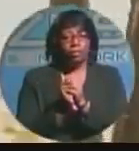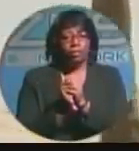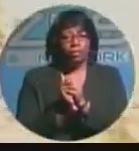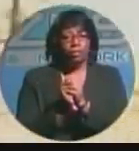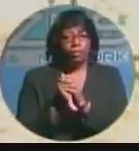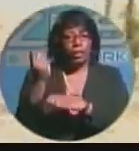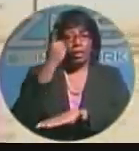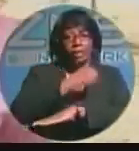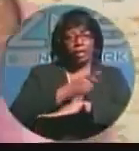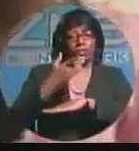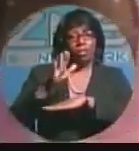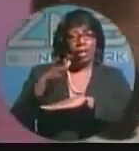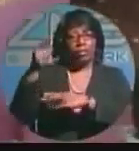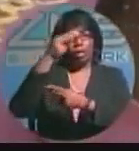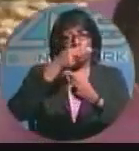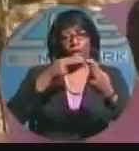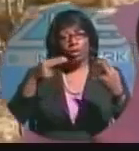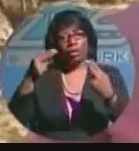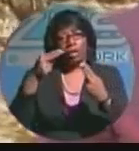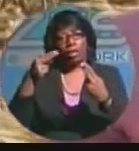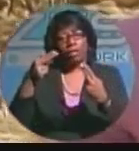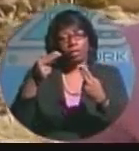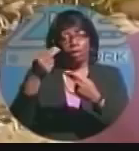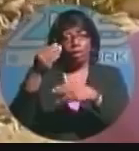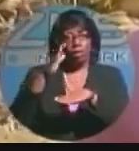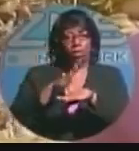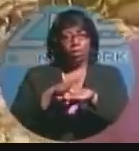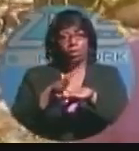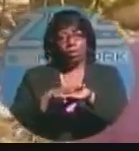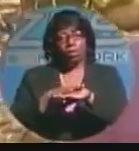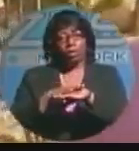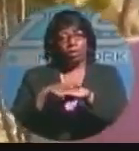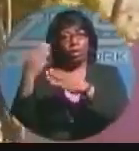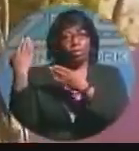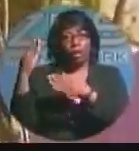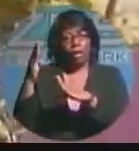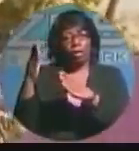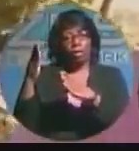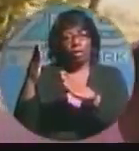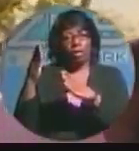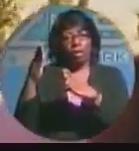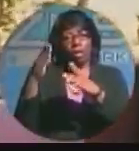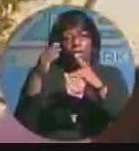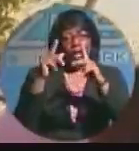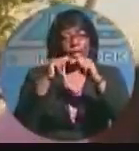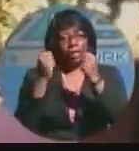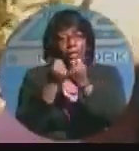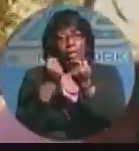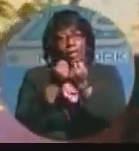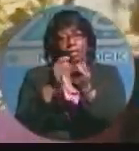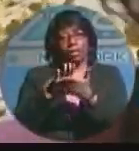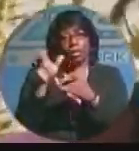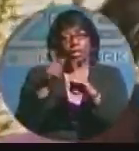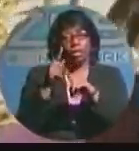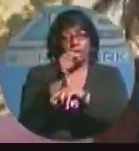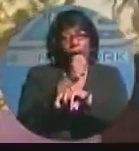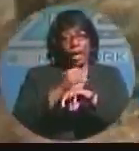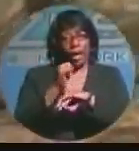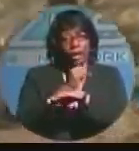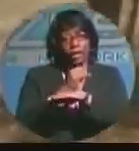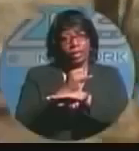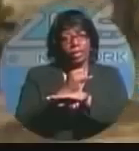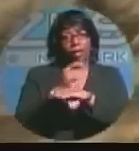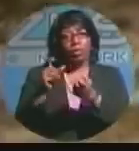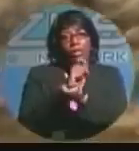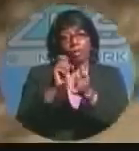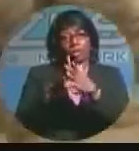Just days after Hurricane Sandy battered the central Bahamas, assessment teams were dispatched to those islands hardest hit by the storm. In Long Island,